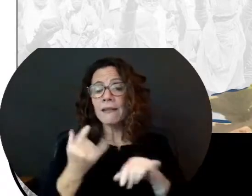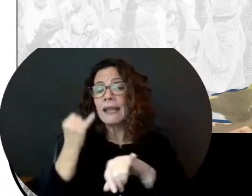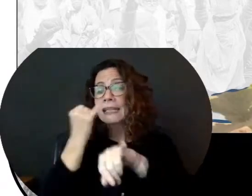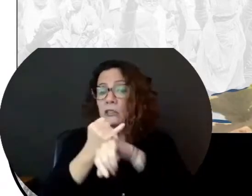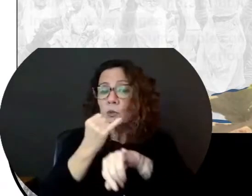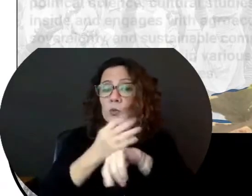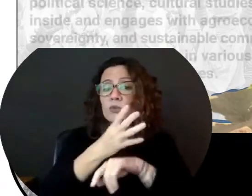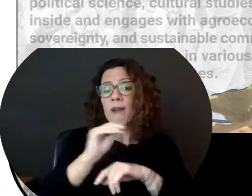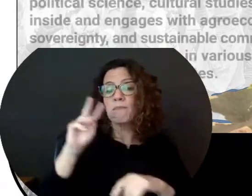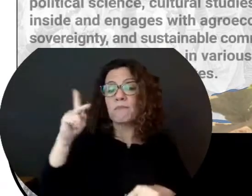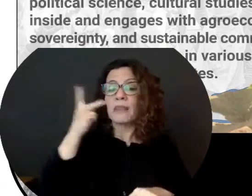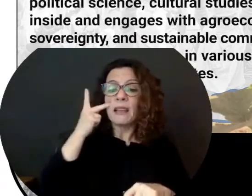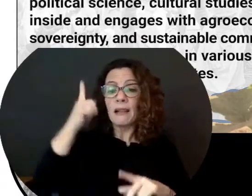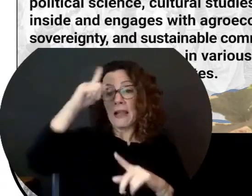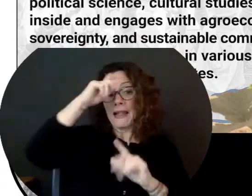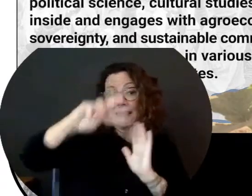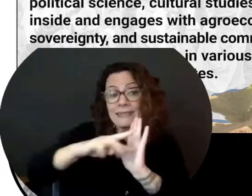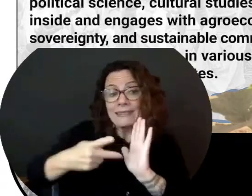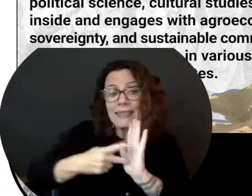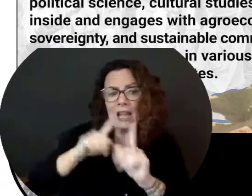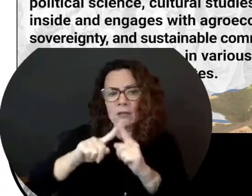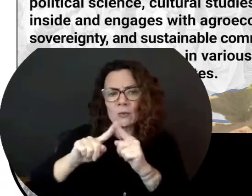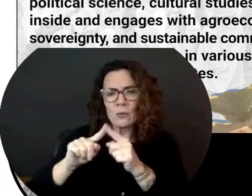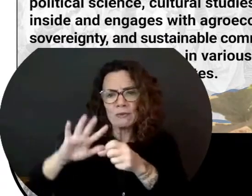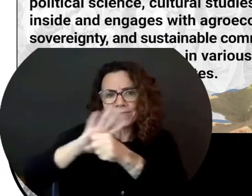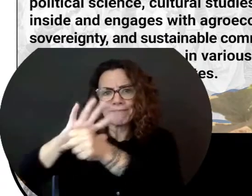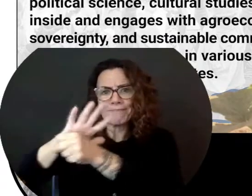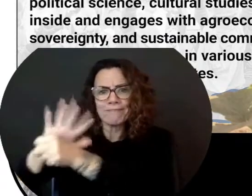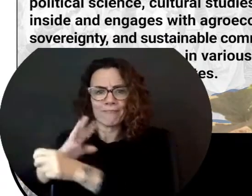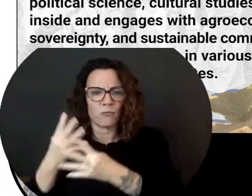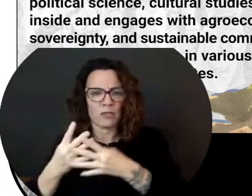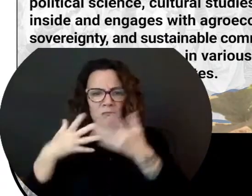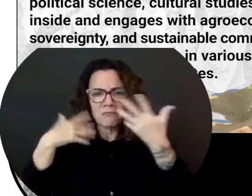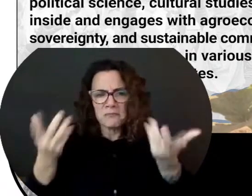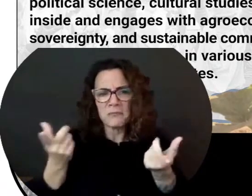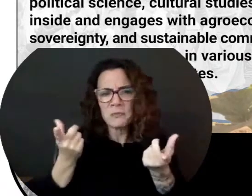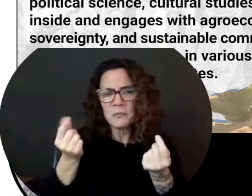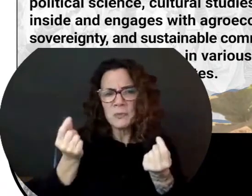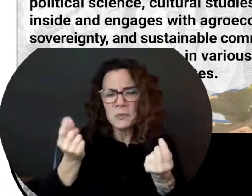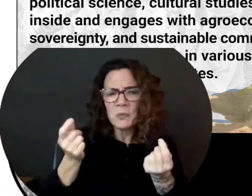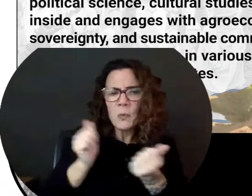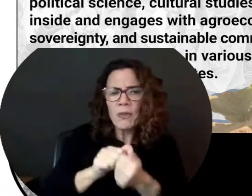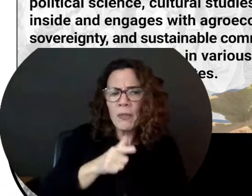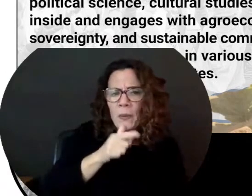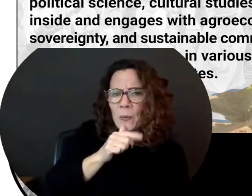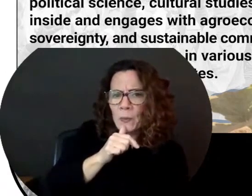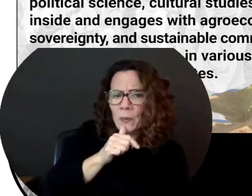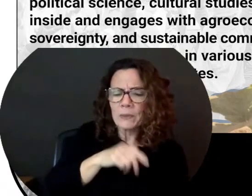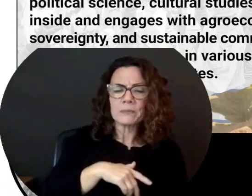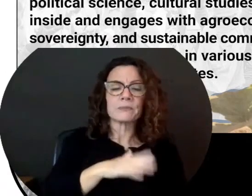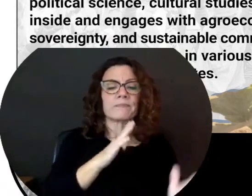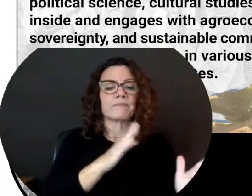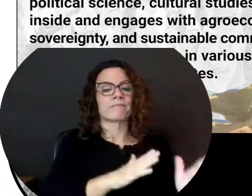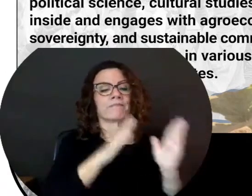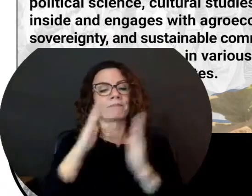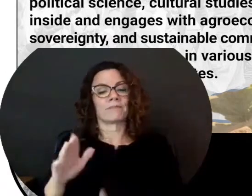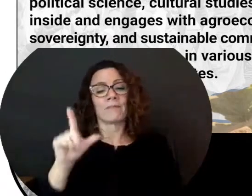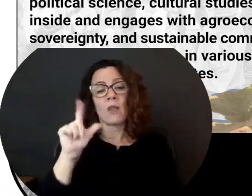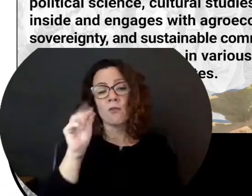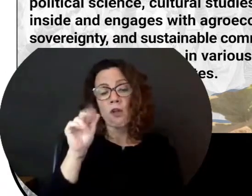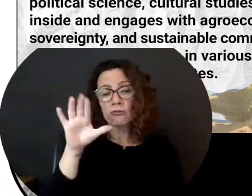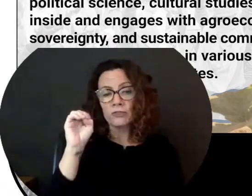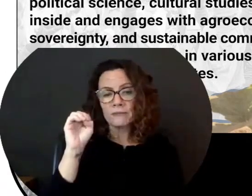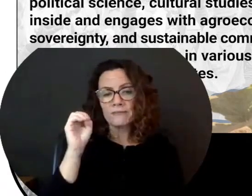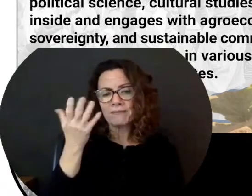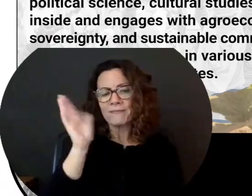Here, like when you look at the prison menu, it is say that one day we'll eat sweet and sour chicken over rice,